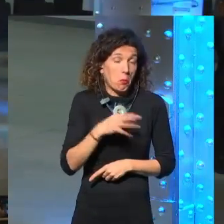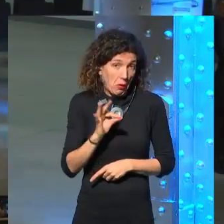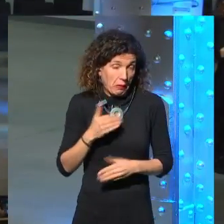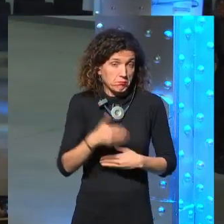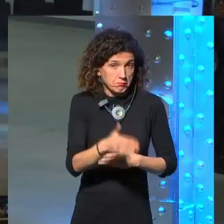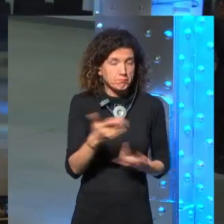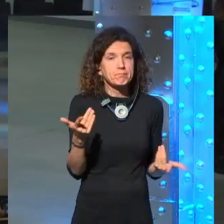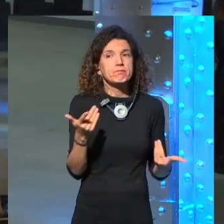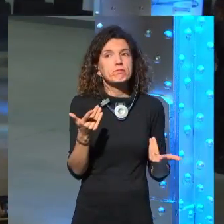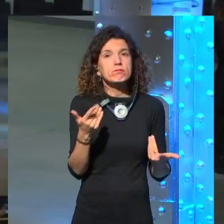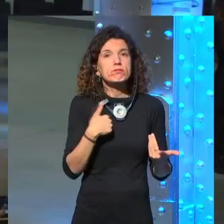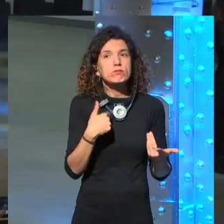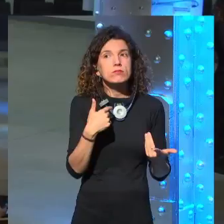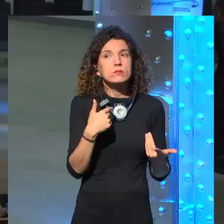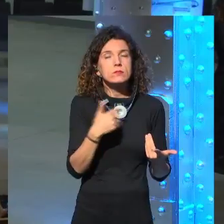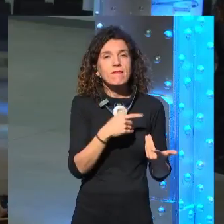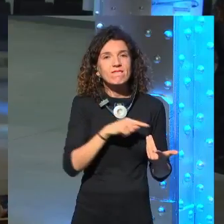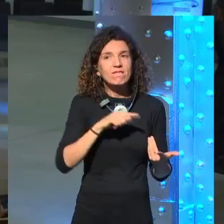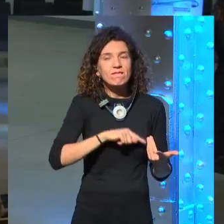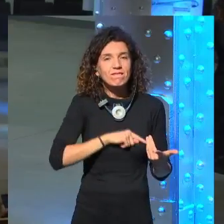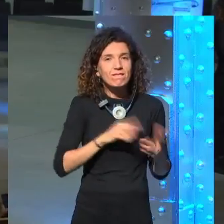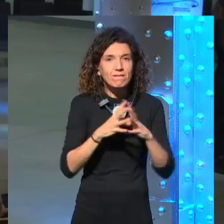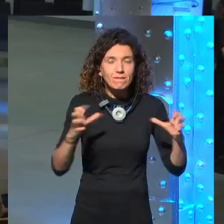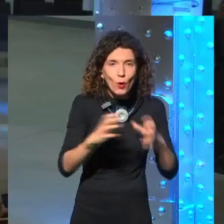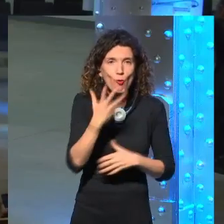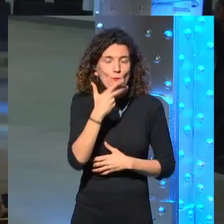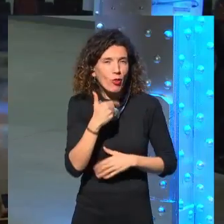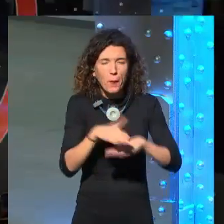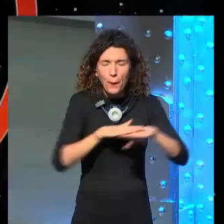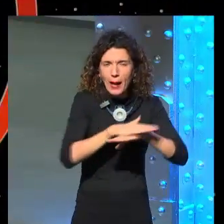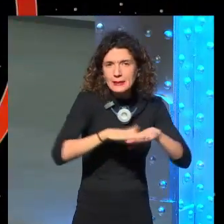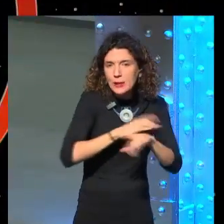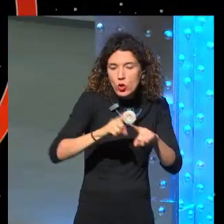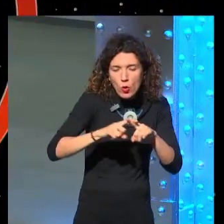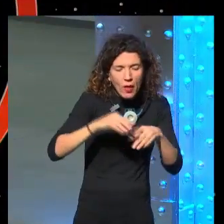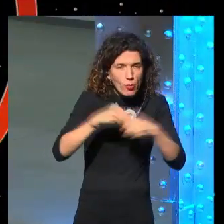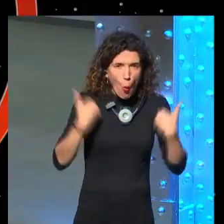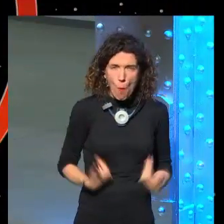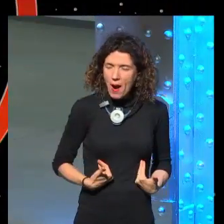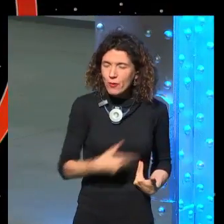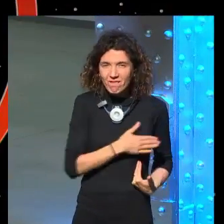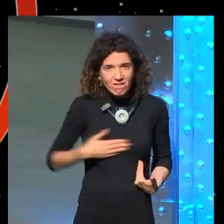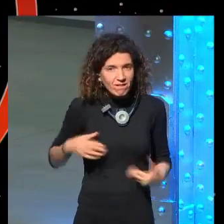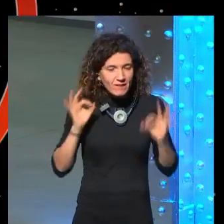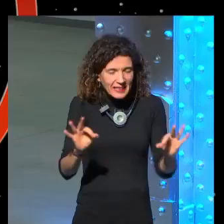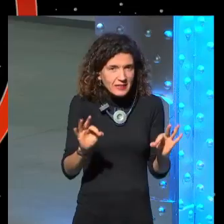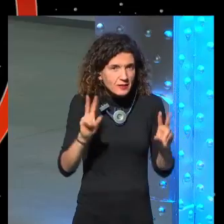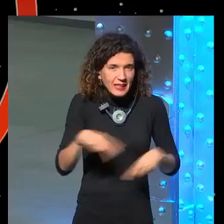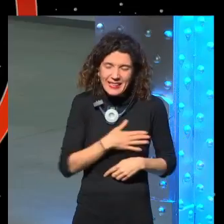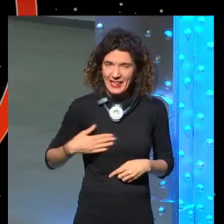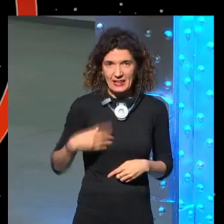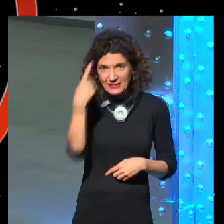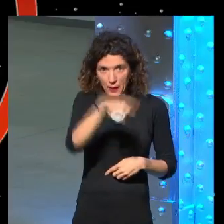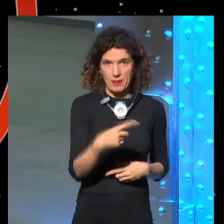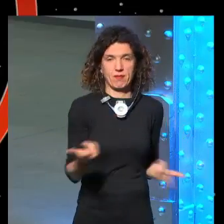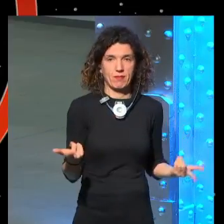very basic in us. It's almost part of being human that we want to know. Those who wanted to know